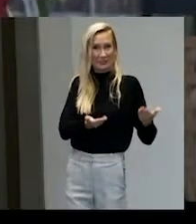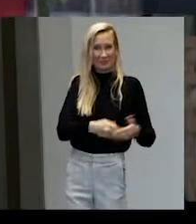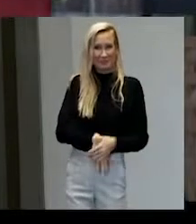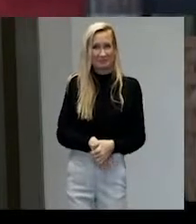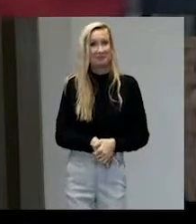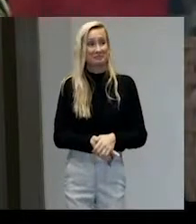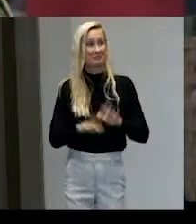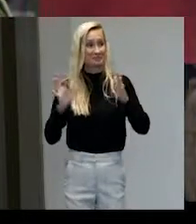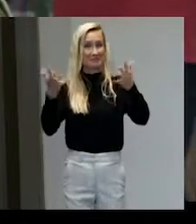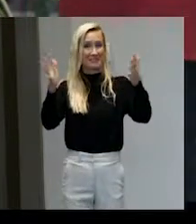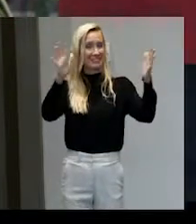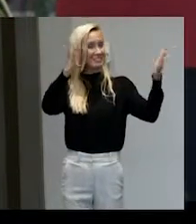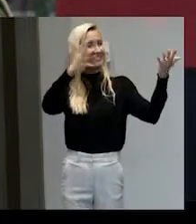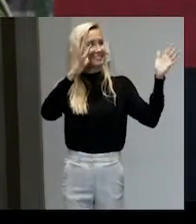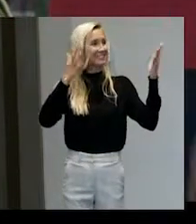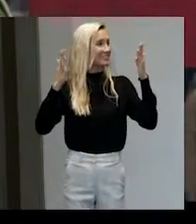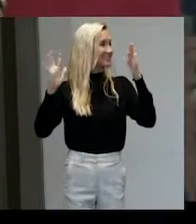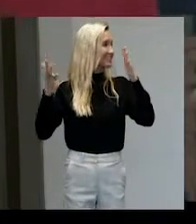right, thanks everybody.